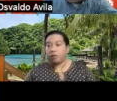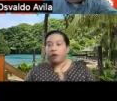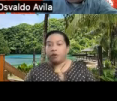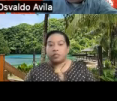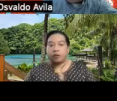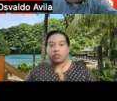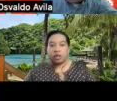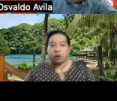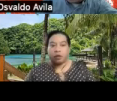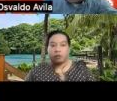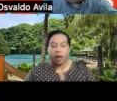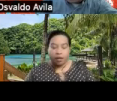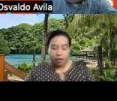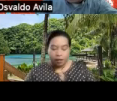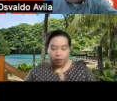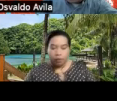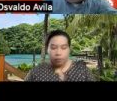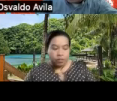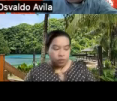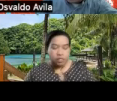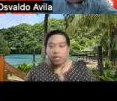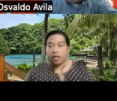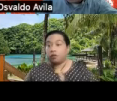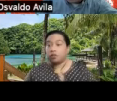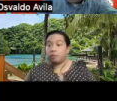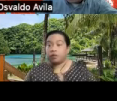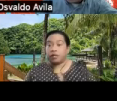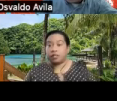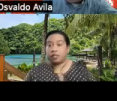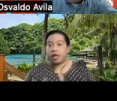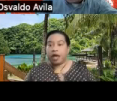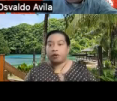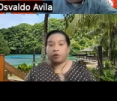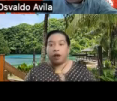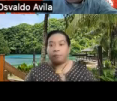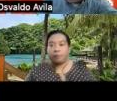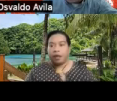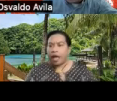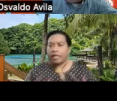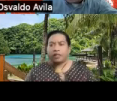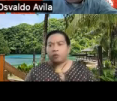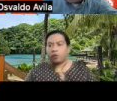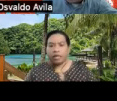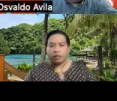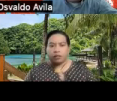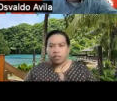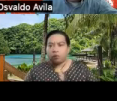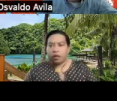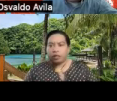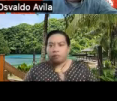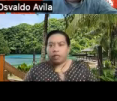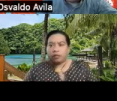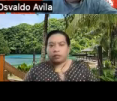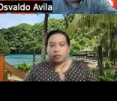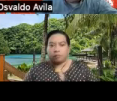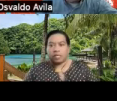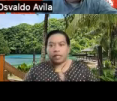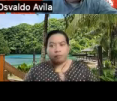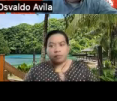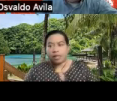I mean, I would share with my students as I do some of this is I grew up, I didn't really understand what it meant